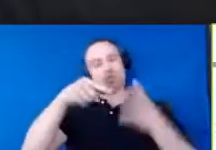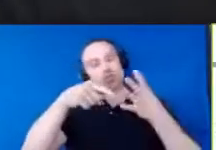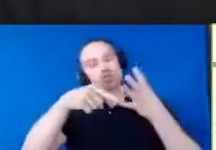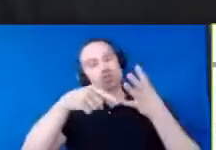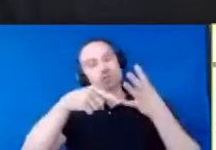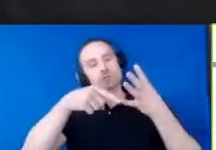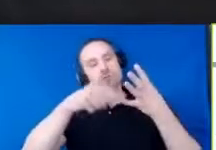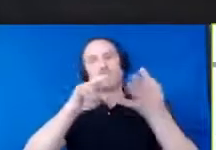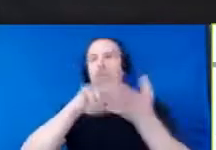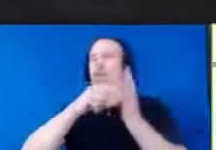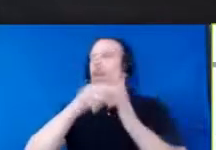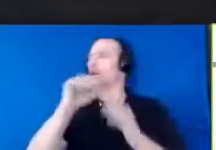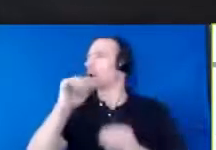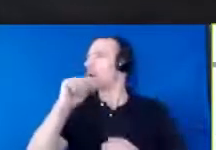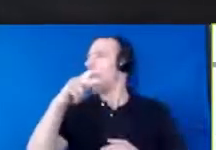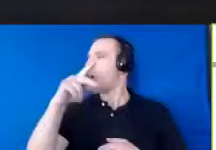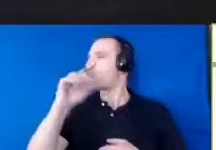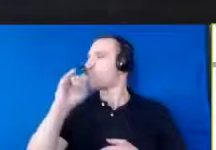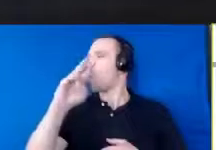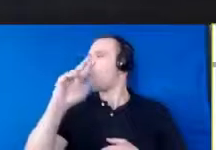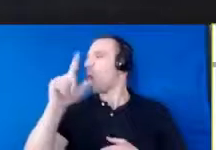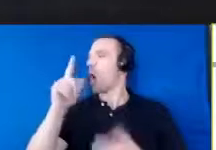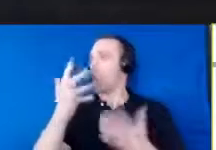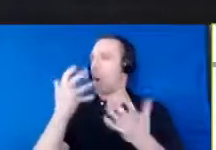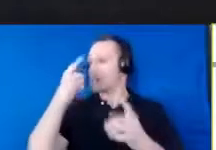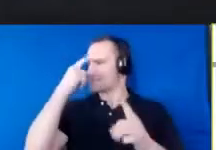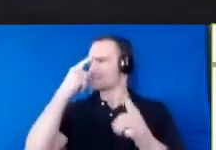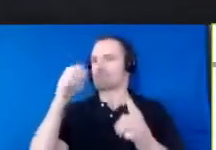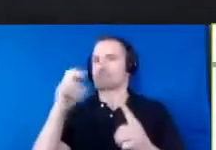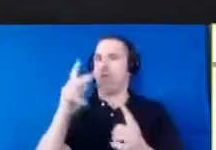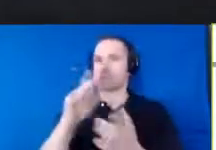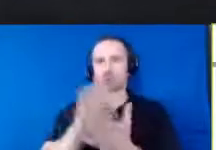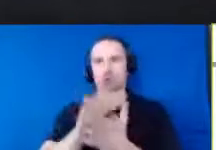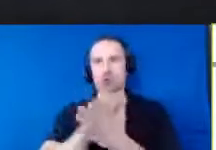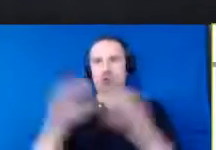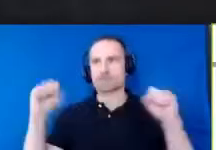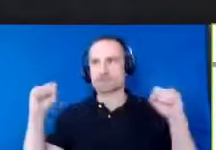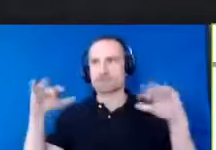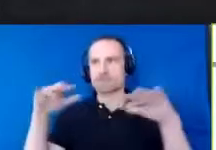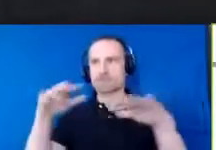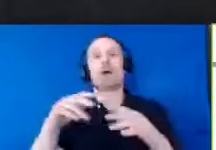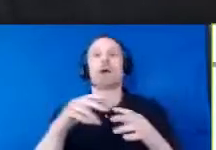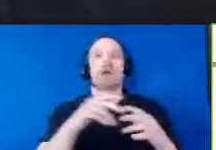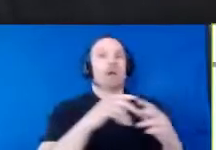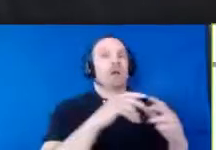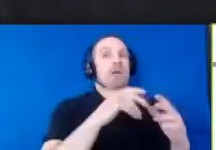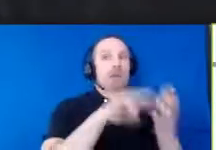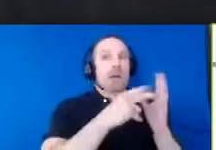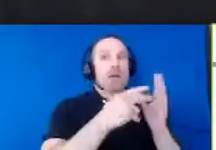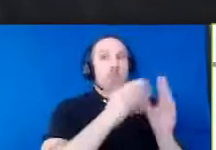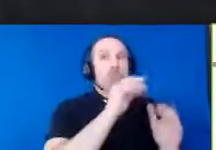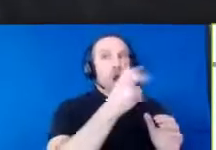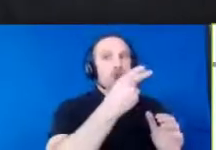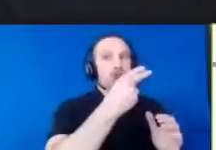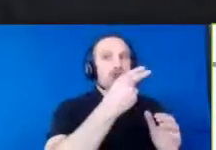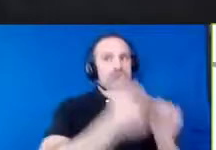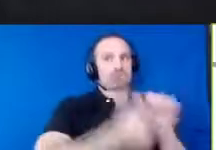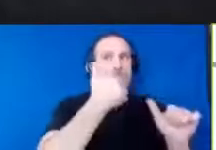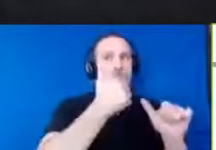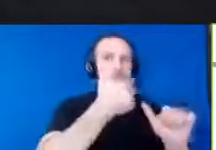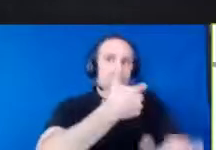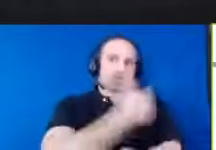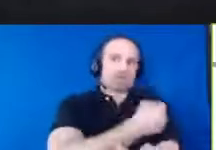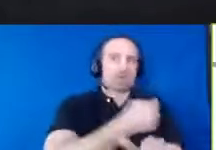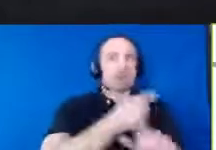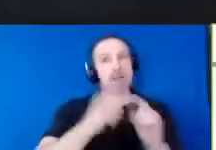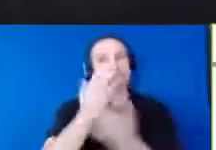April. So it looks like the concentrations to try to do that in March. Some of these new doses may not show up until April. The federal